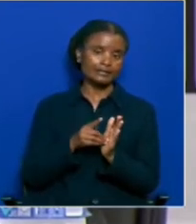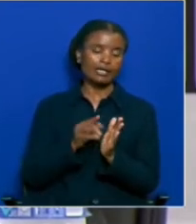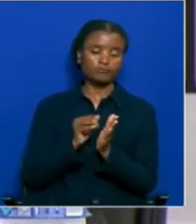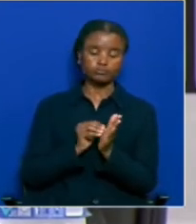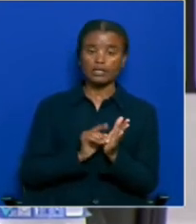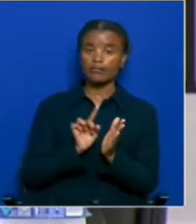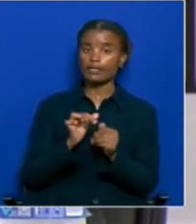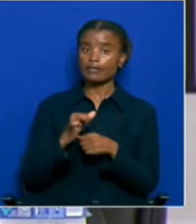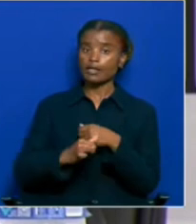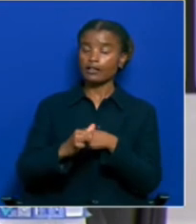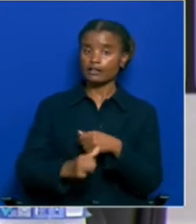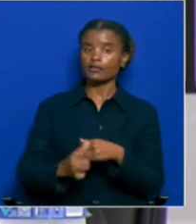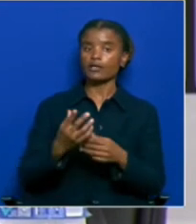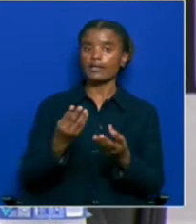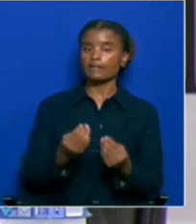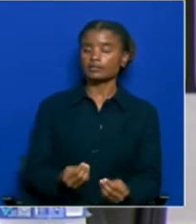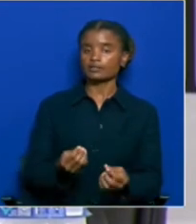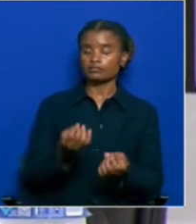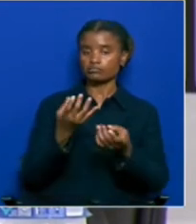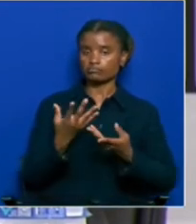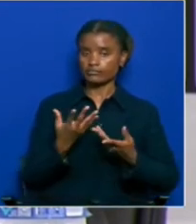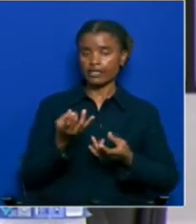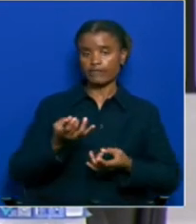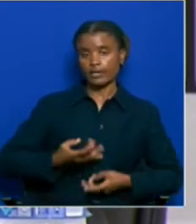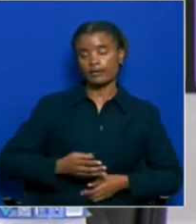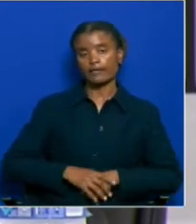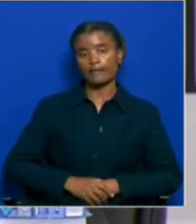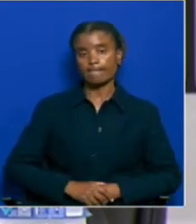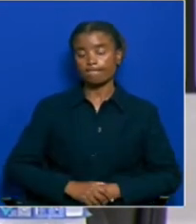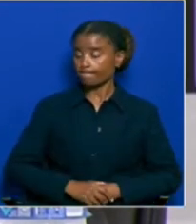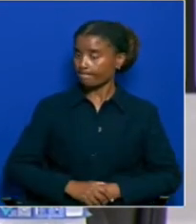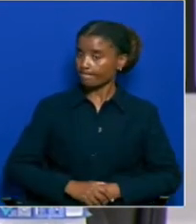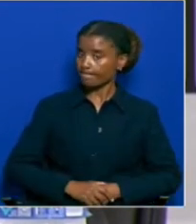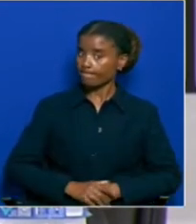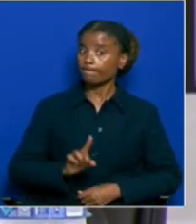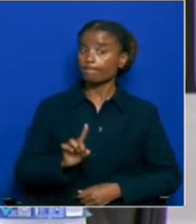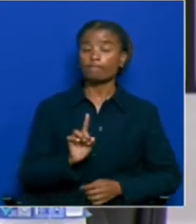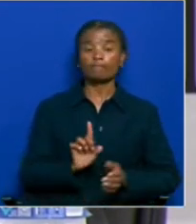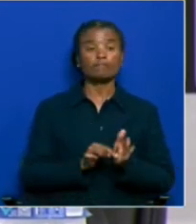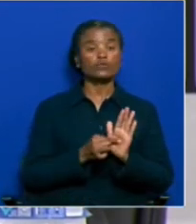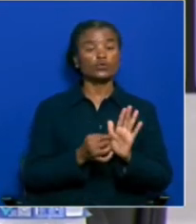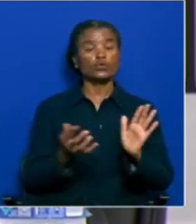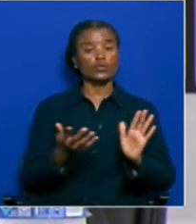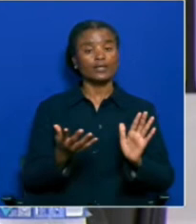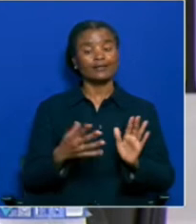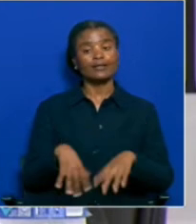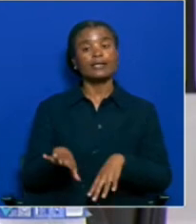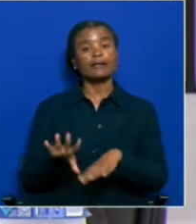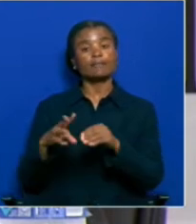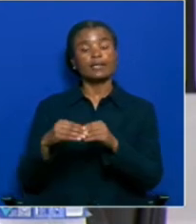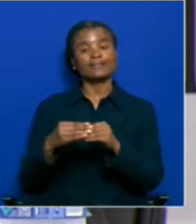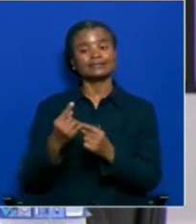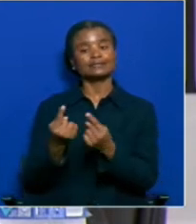getting in terms of the feedback. You say it will only appear in the member's individual diary? Yes, So pocket if a